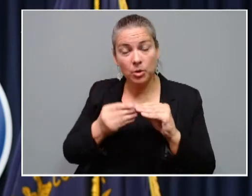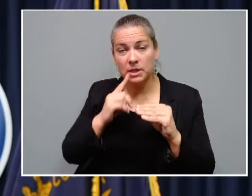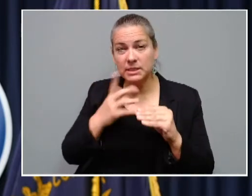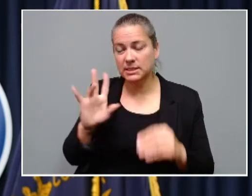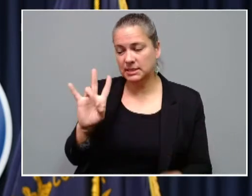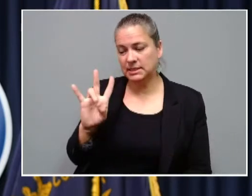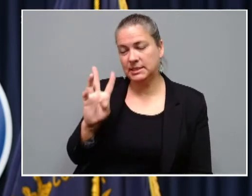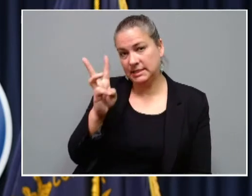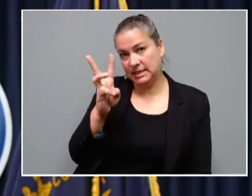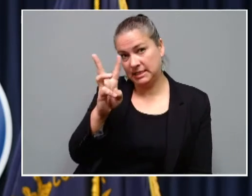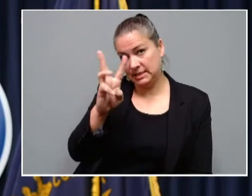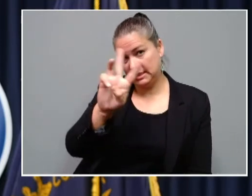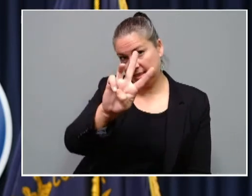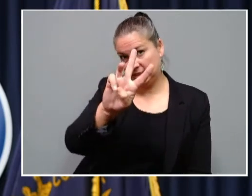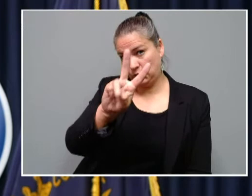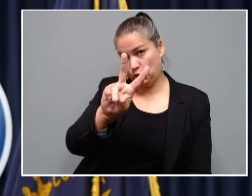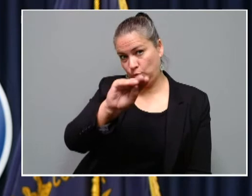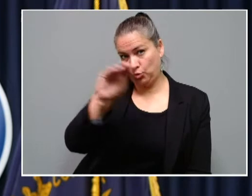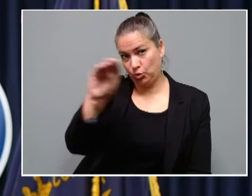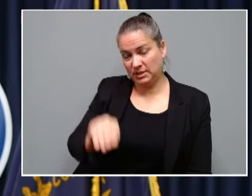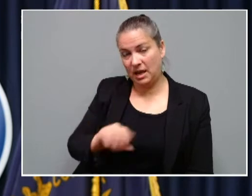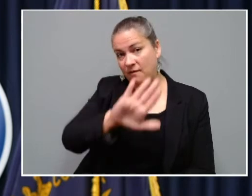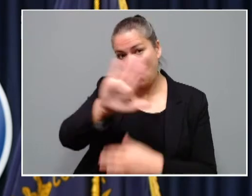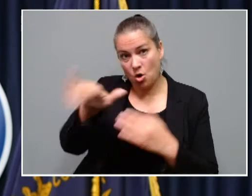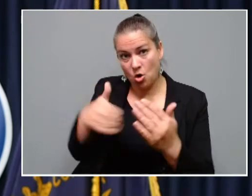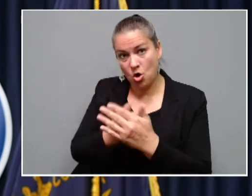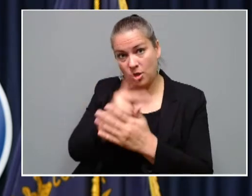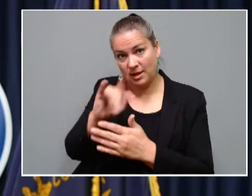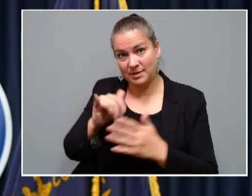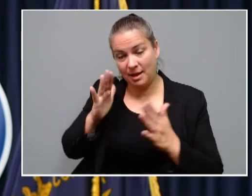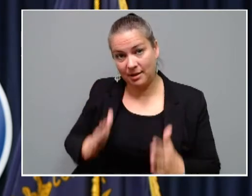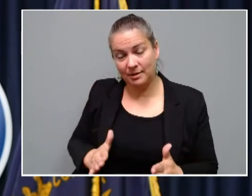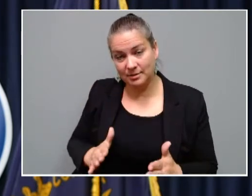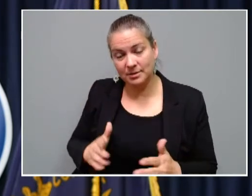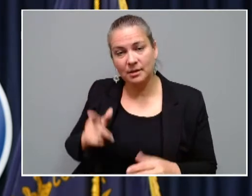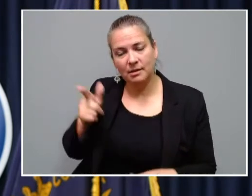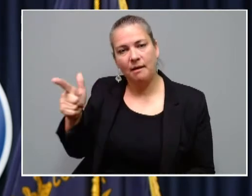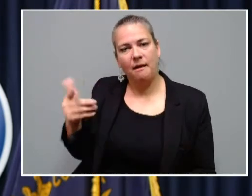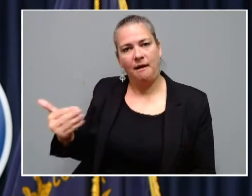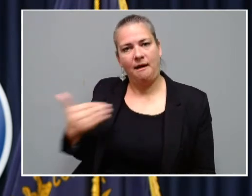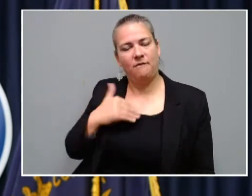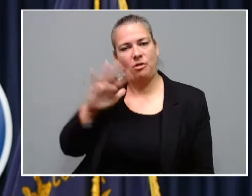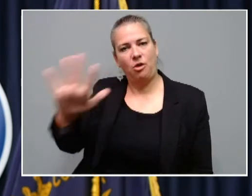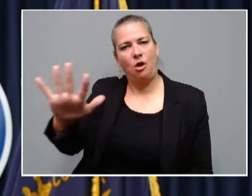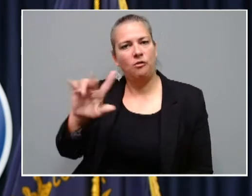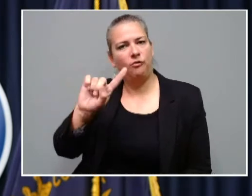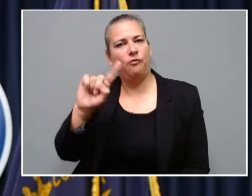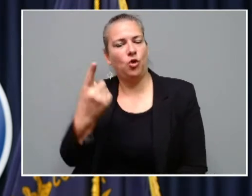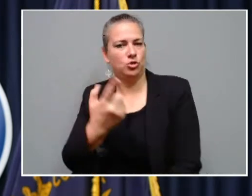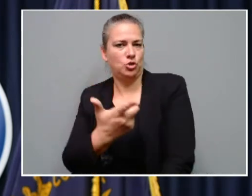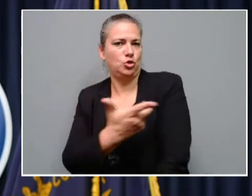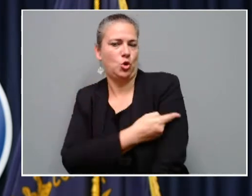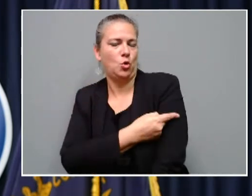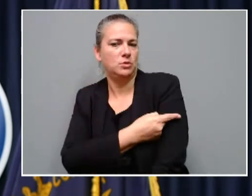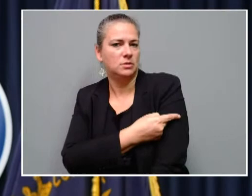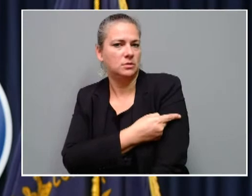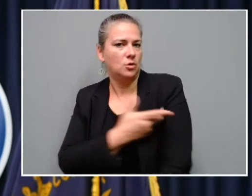62% of all Kentuckians having received at least their first dose of the vaccine.